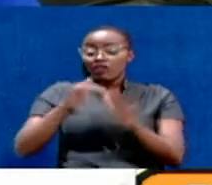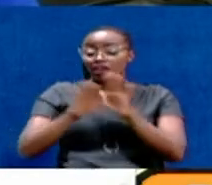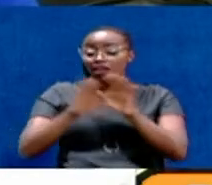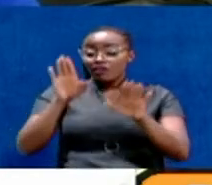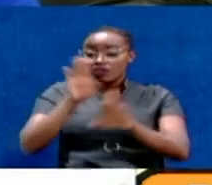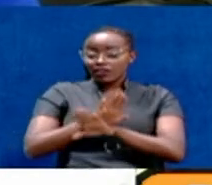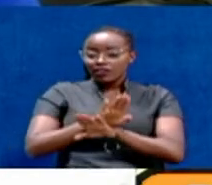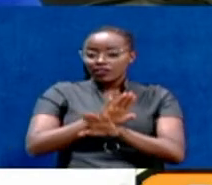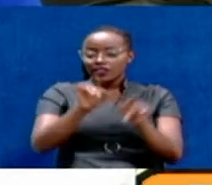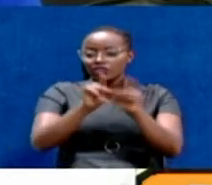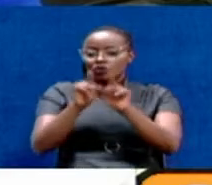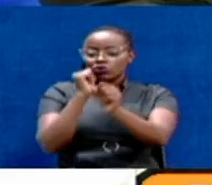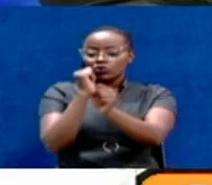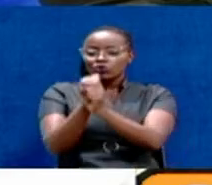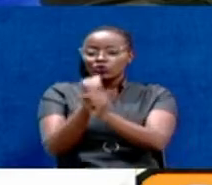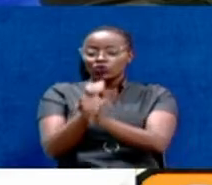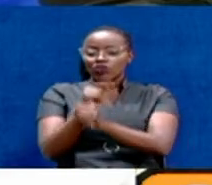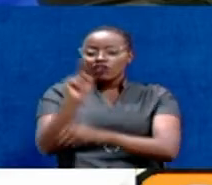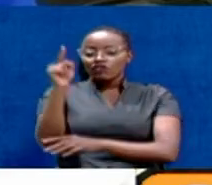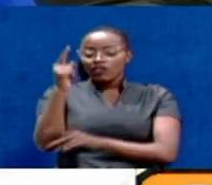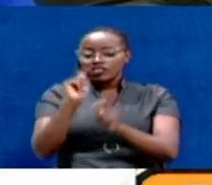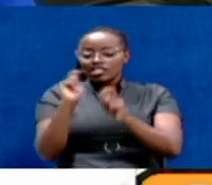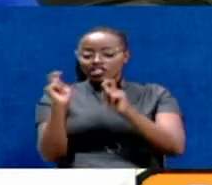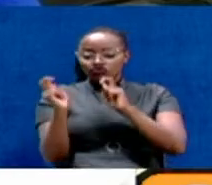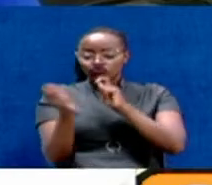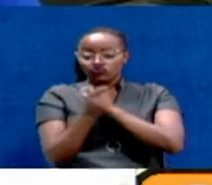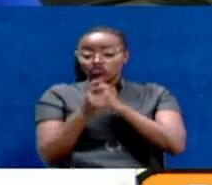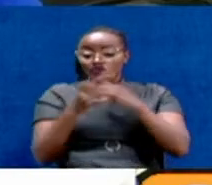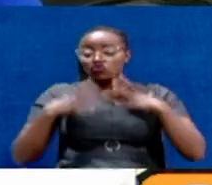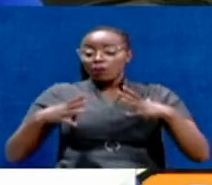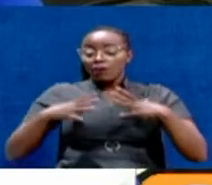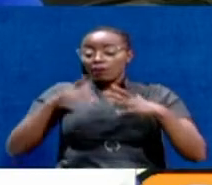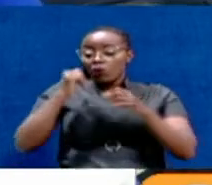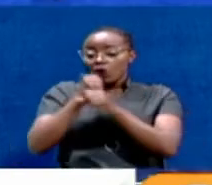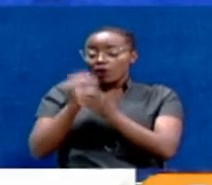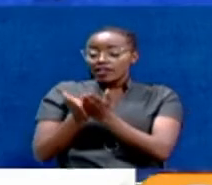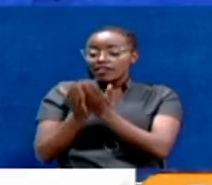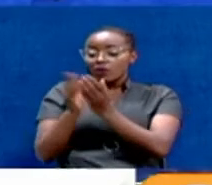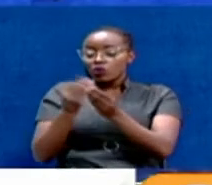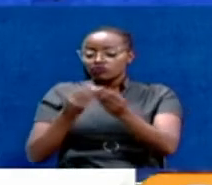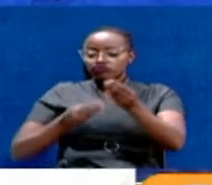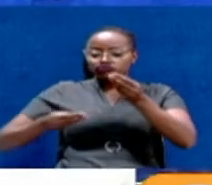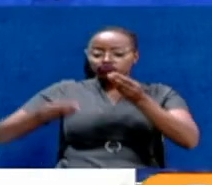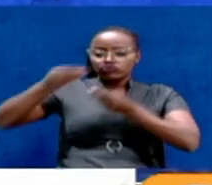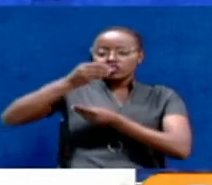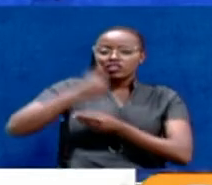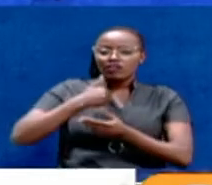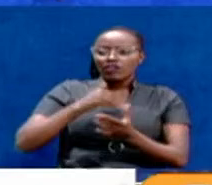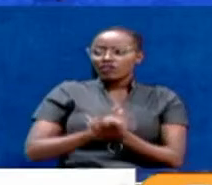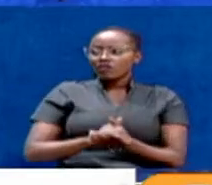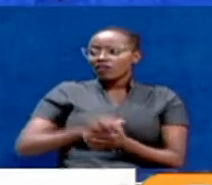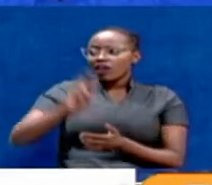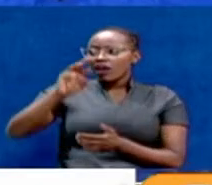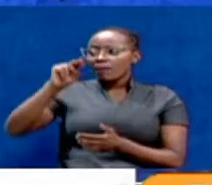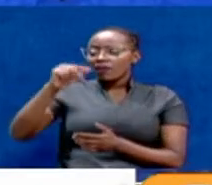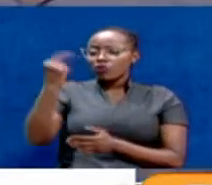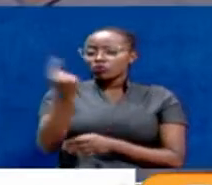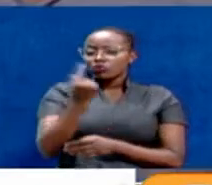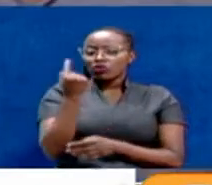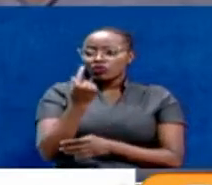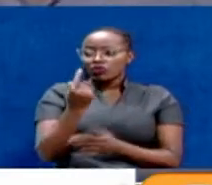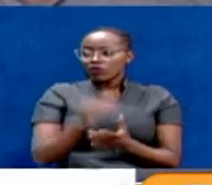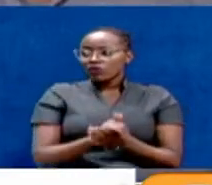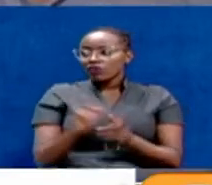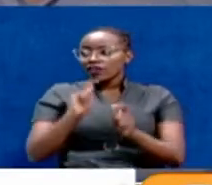place and do our first crew change. Okay. So, Mr. Mingo, let's bring you in. So it's not just the